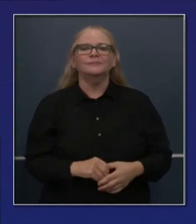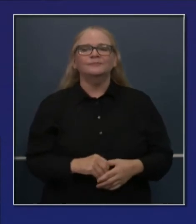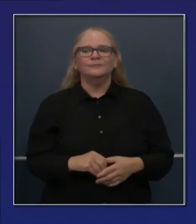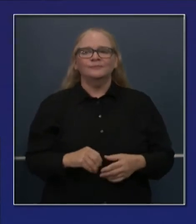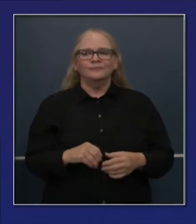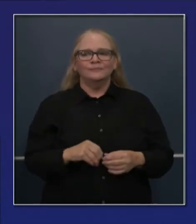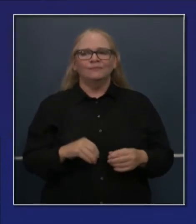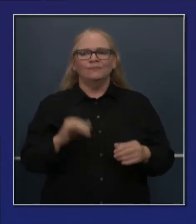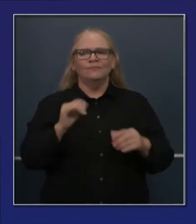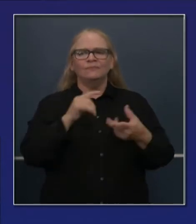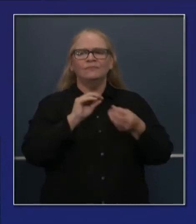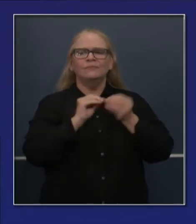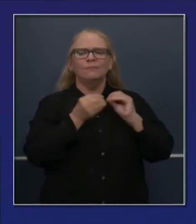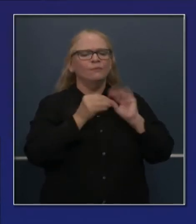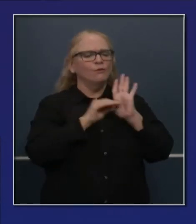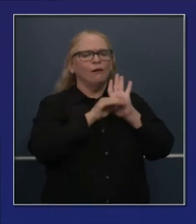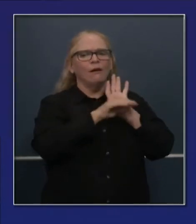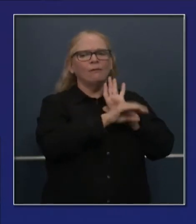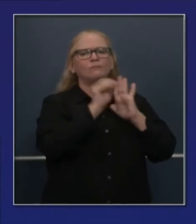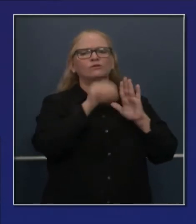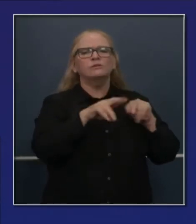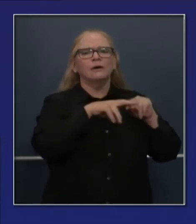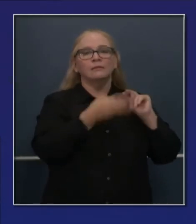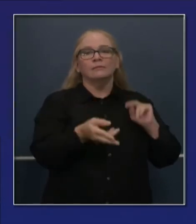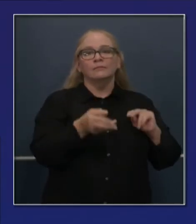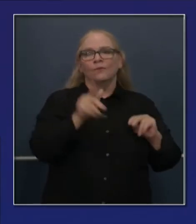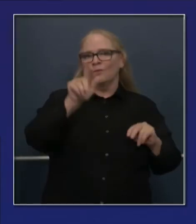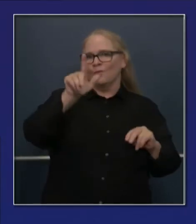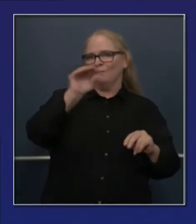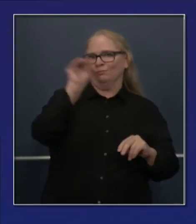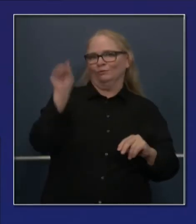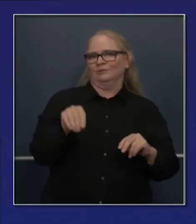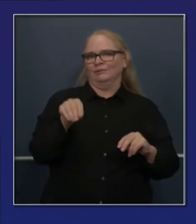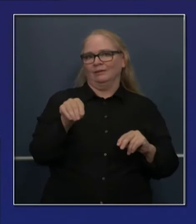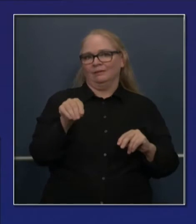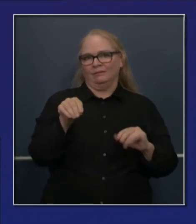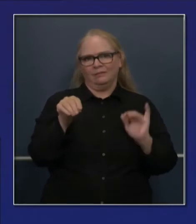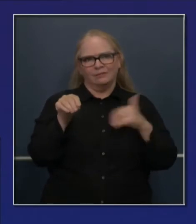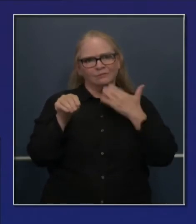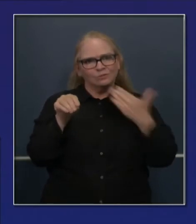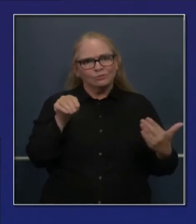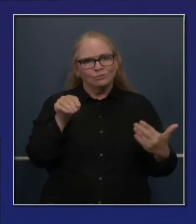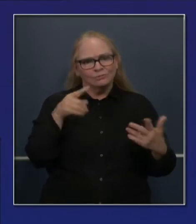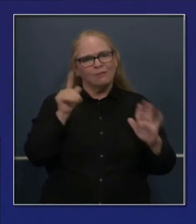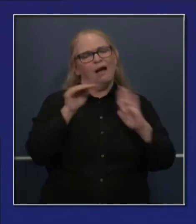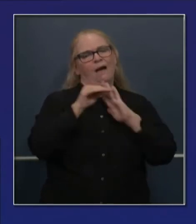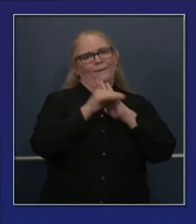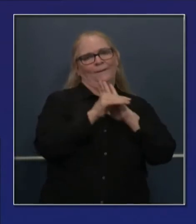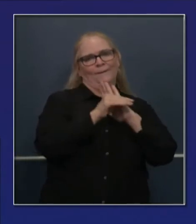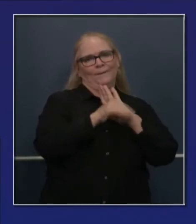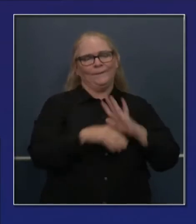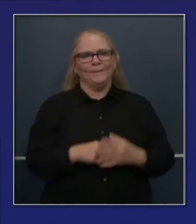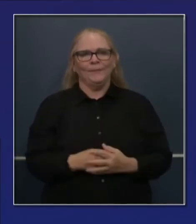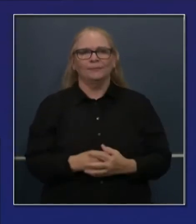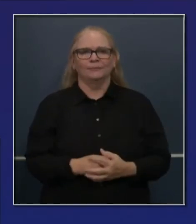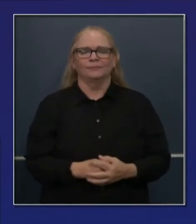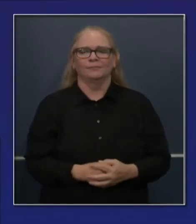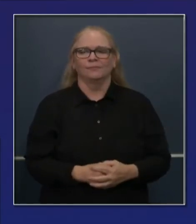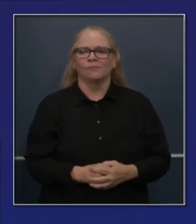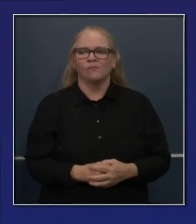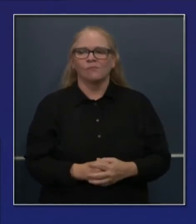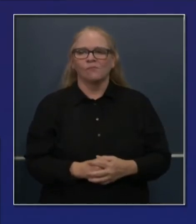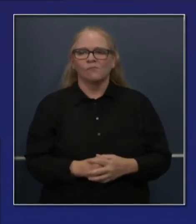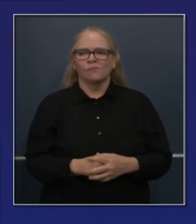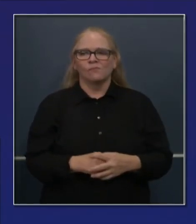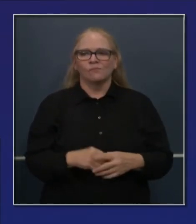in hospitalizations over a 14-day period. So 6.5% positivity, all the backup numbers